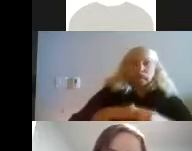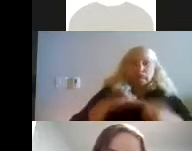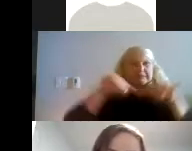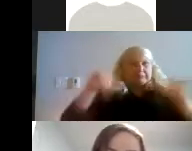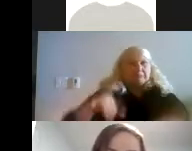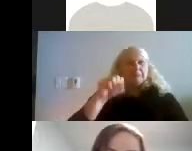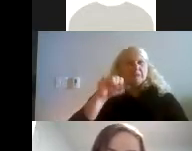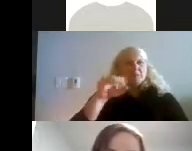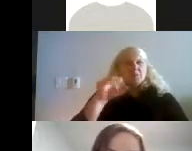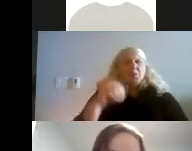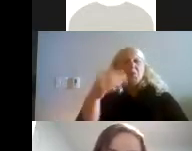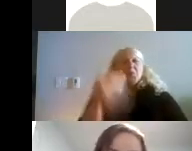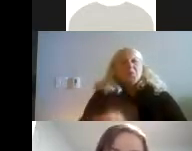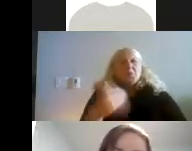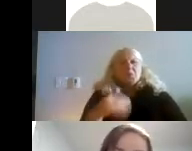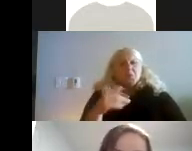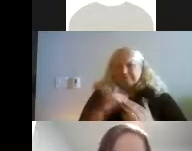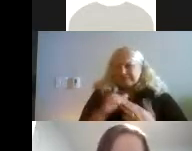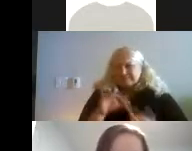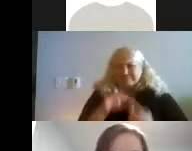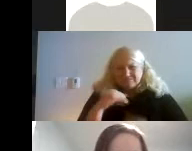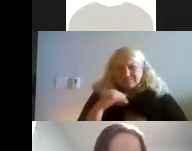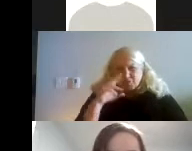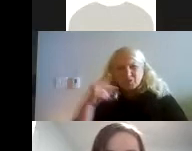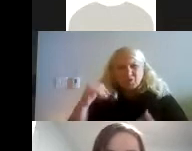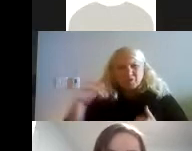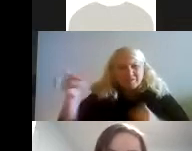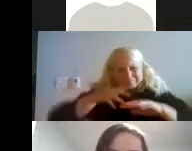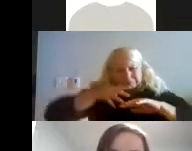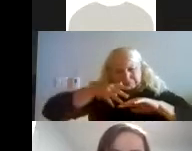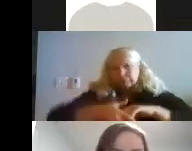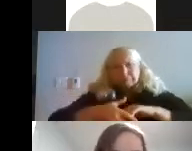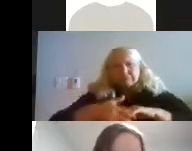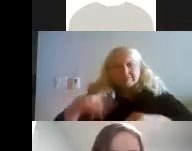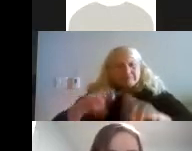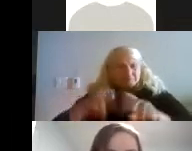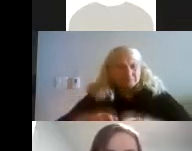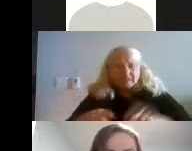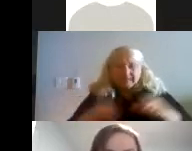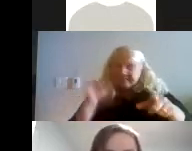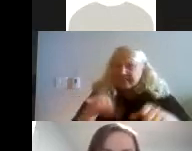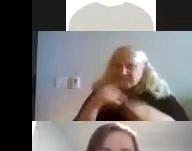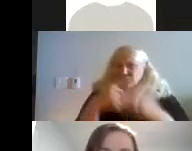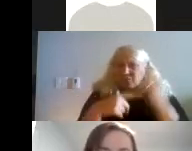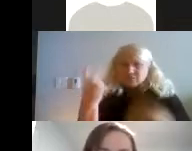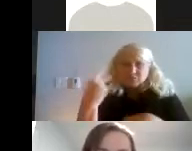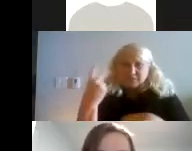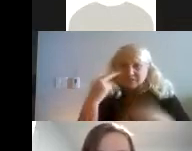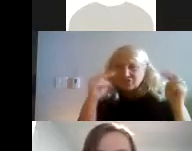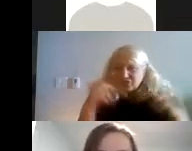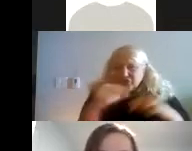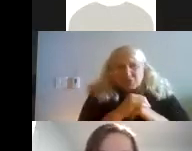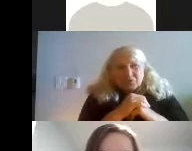oppression against Indigenous people in particular being embedded within the system, this is sort of what we're talking about. So a lot of the knowledge